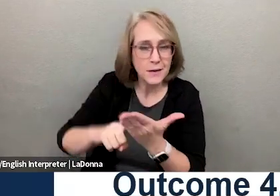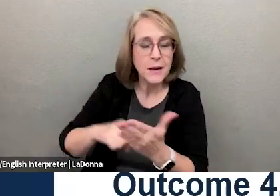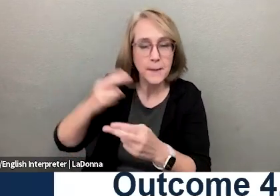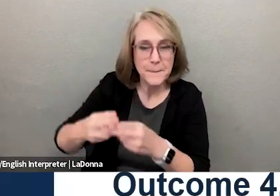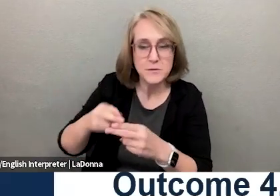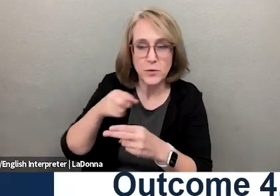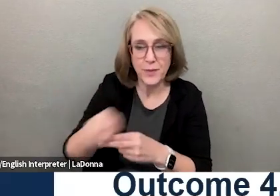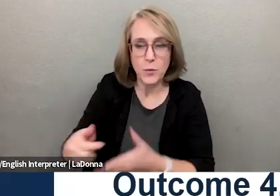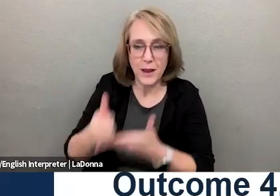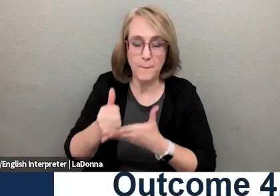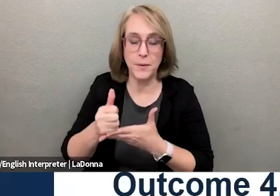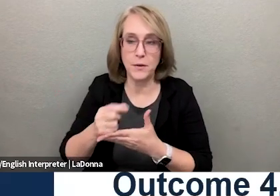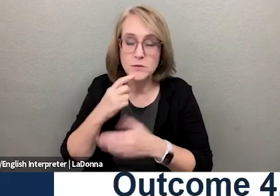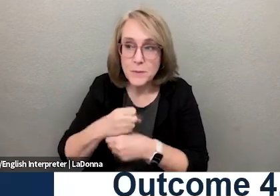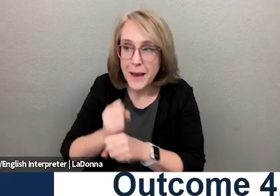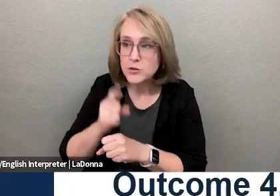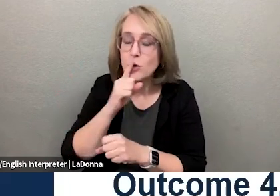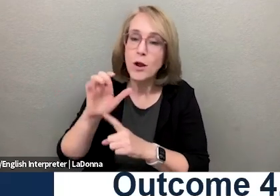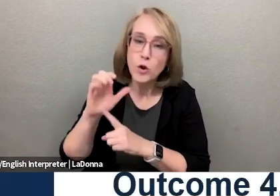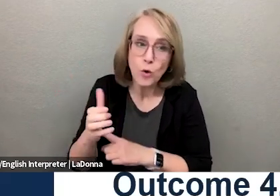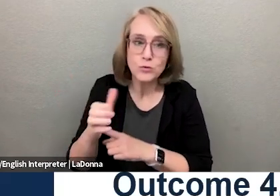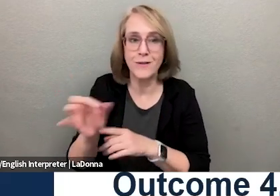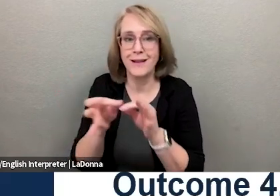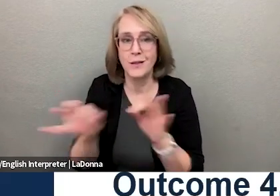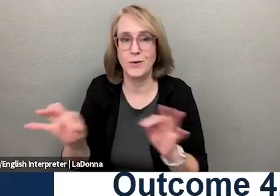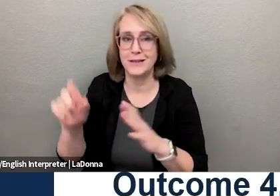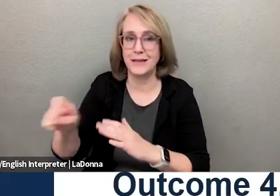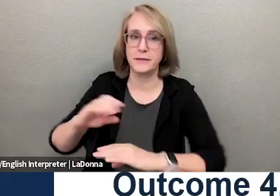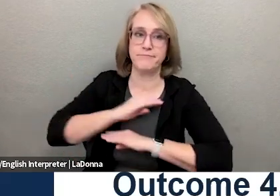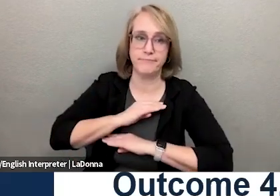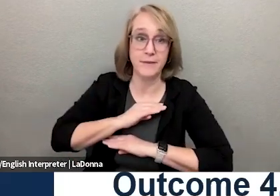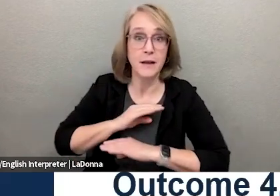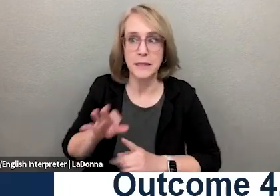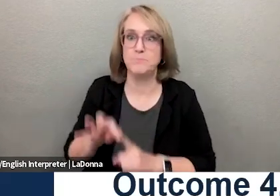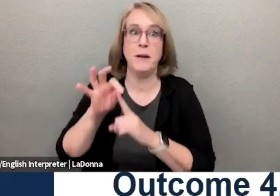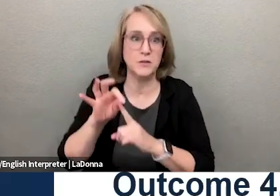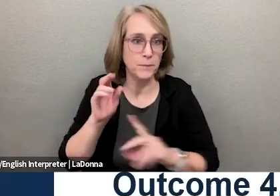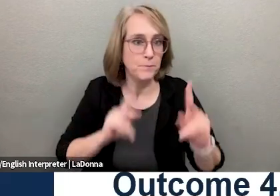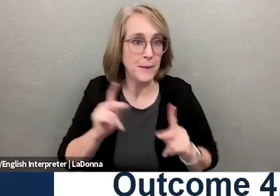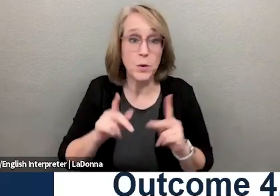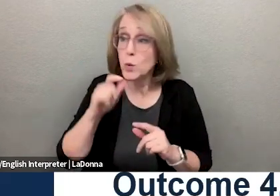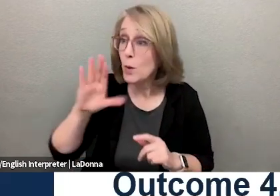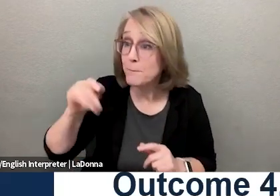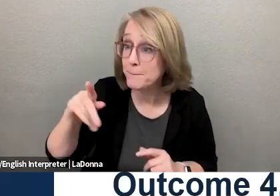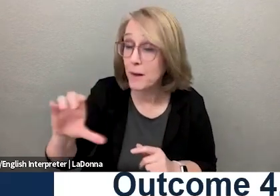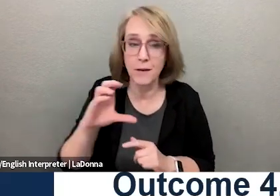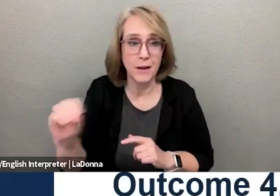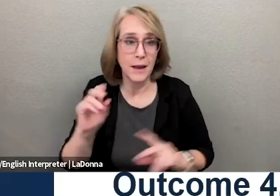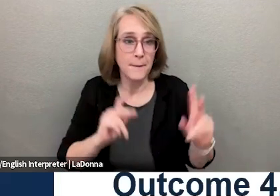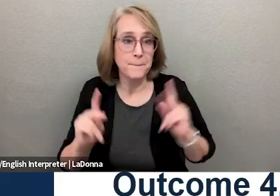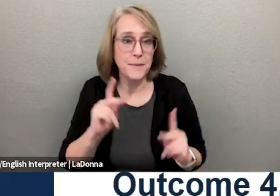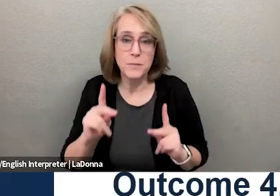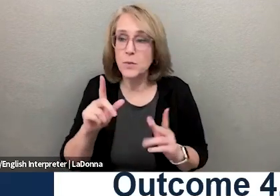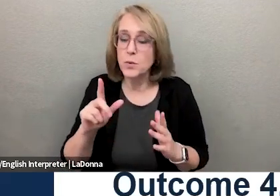can be helpful for ensuring that cultural and linguistic needs are met, especially for care recipients who are people of color and for